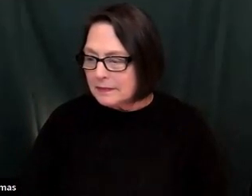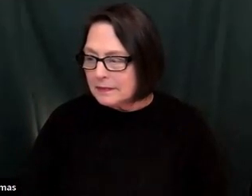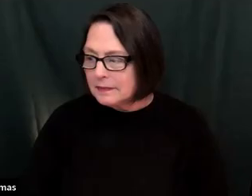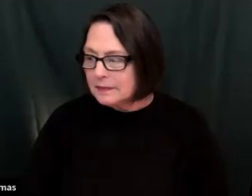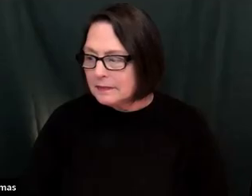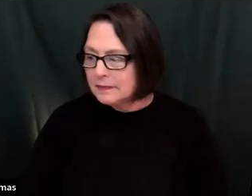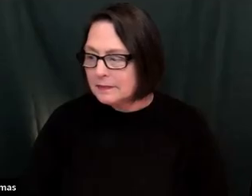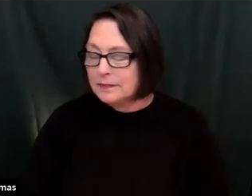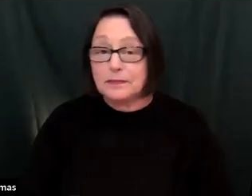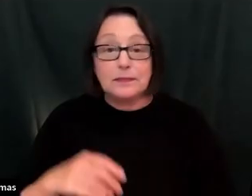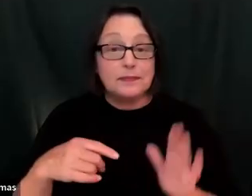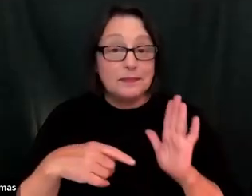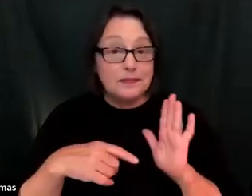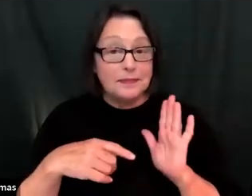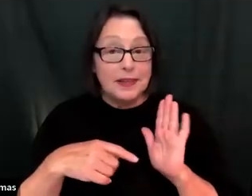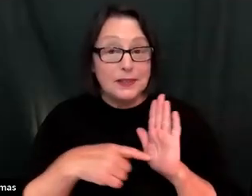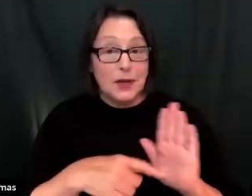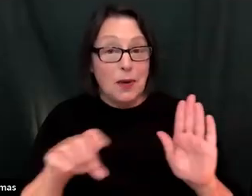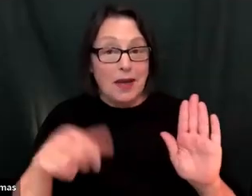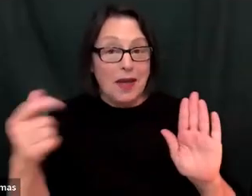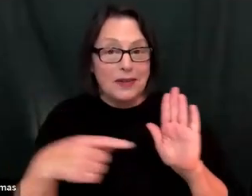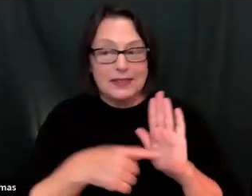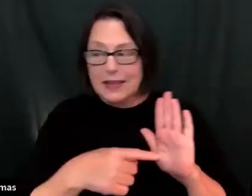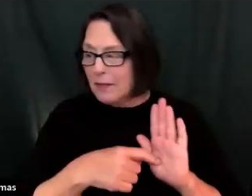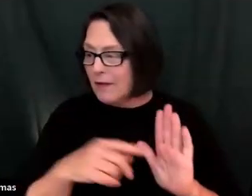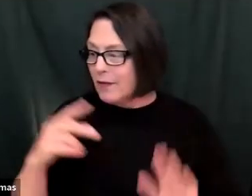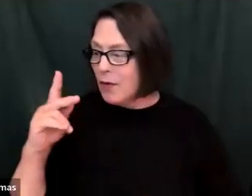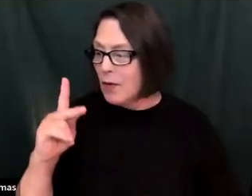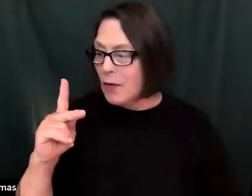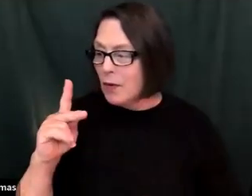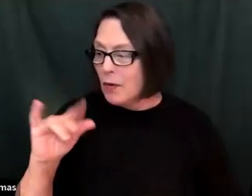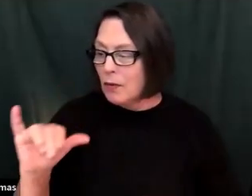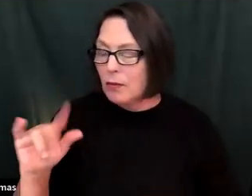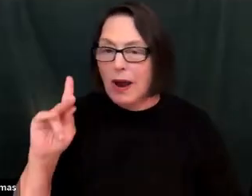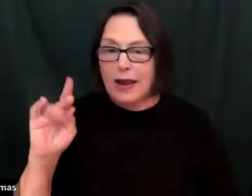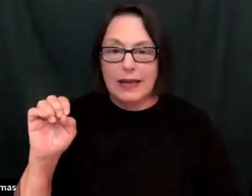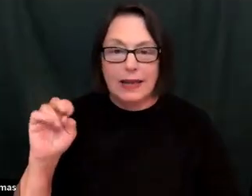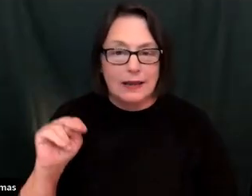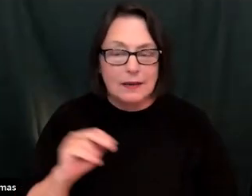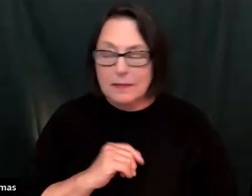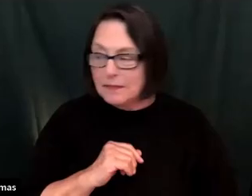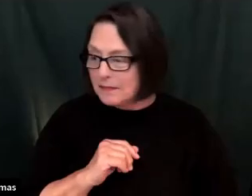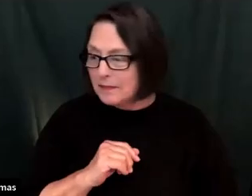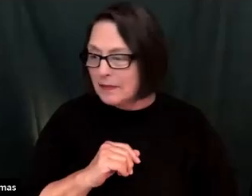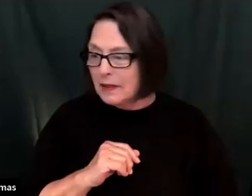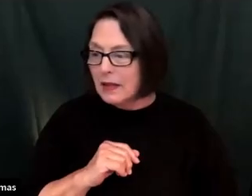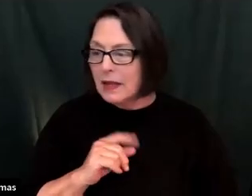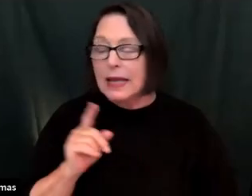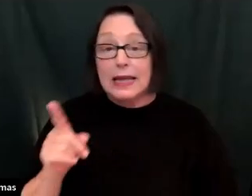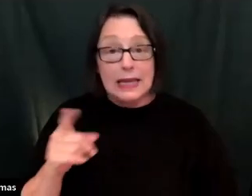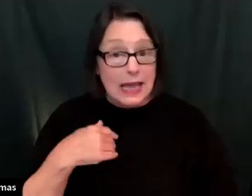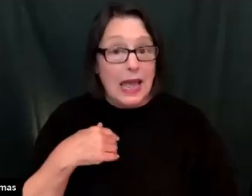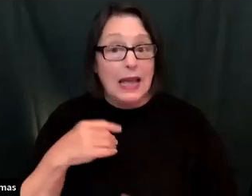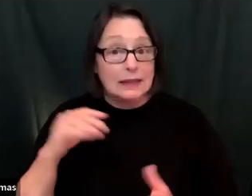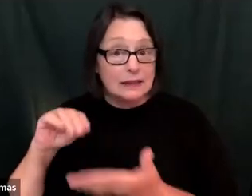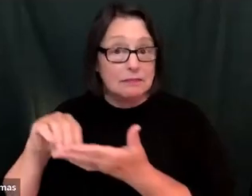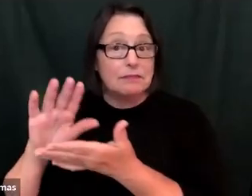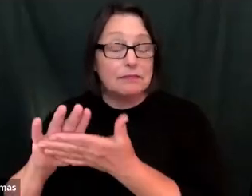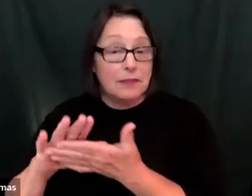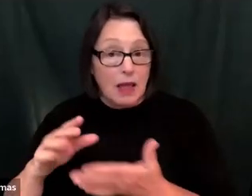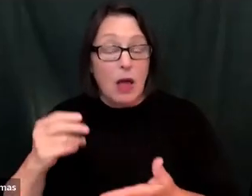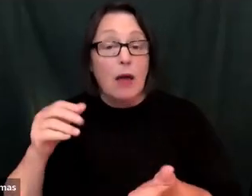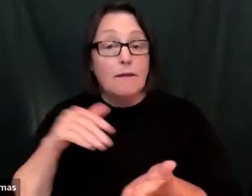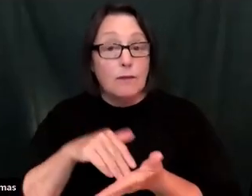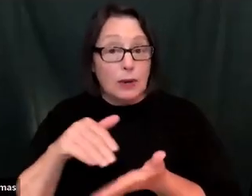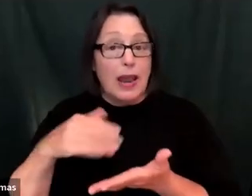Here's a box of deafblindness for another student, Riken, with a note that he has frequent seizures. So people are going to need to be aware